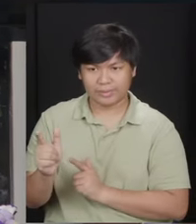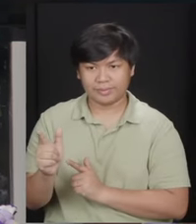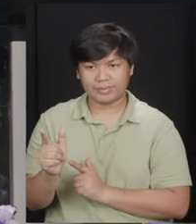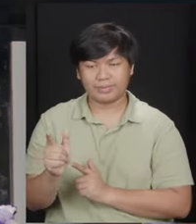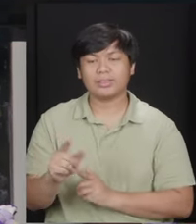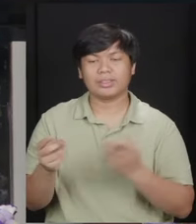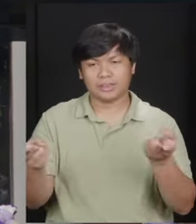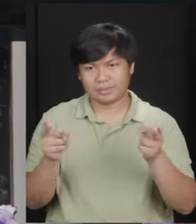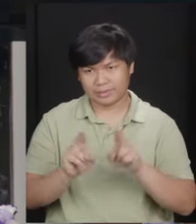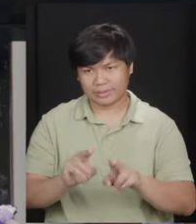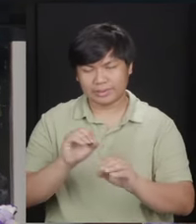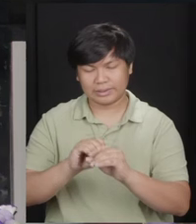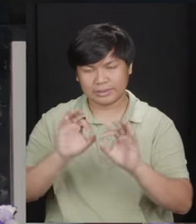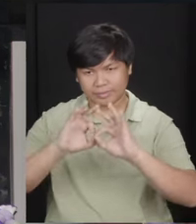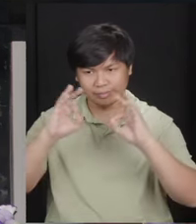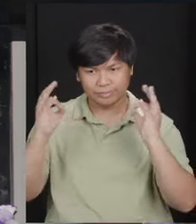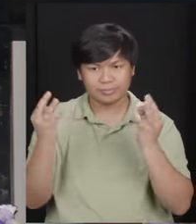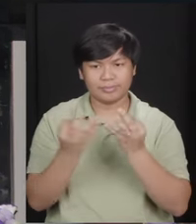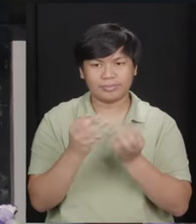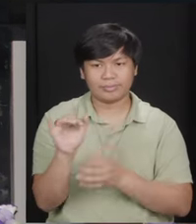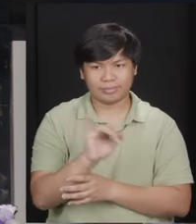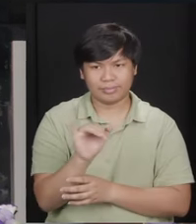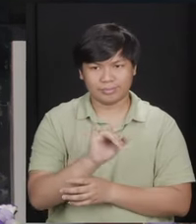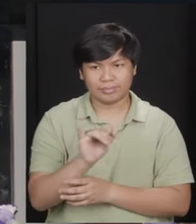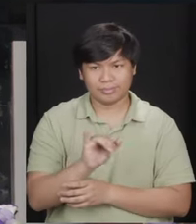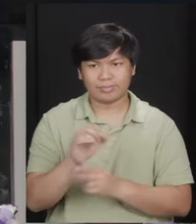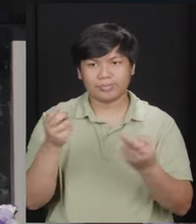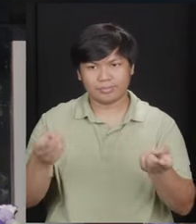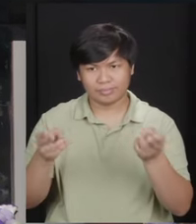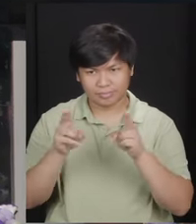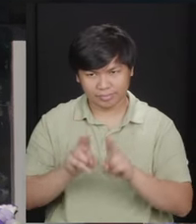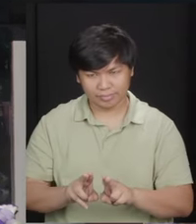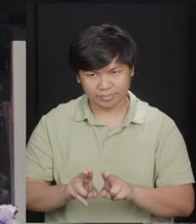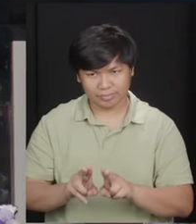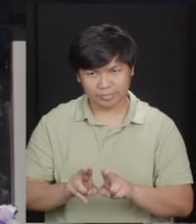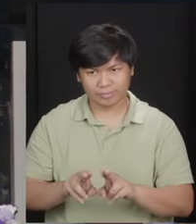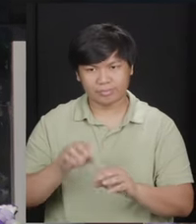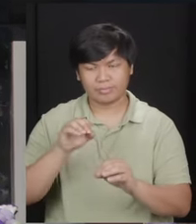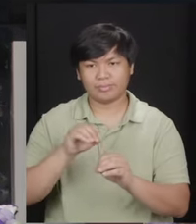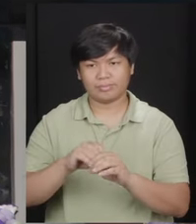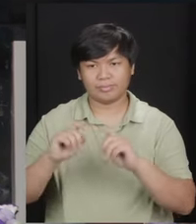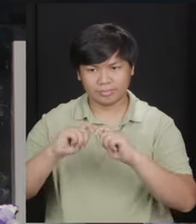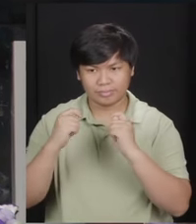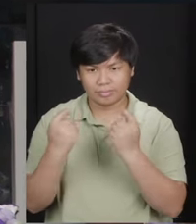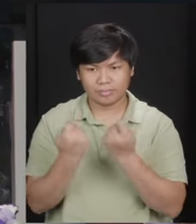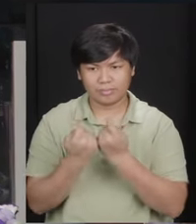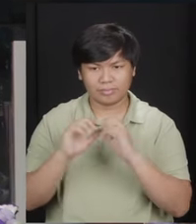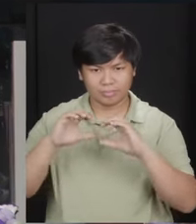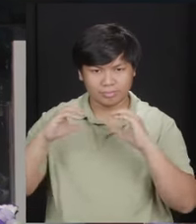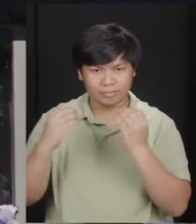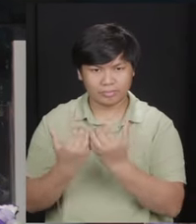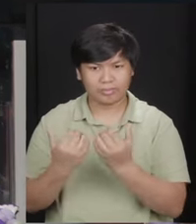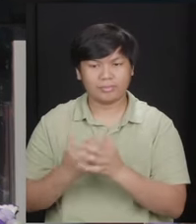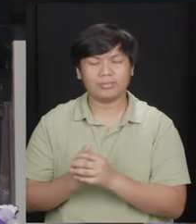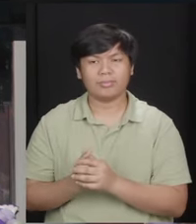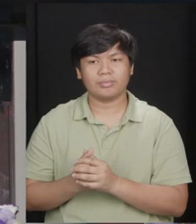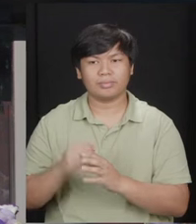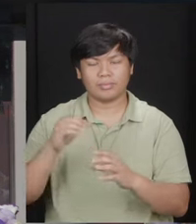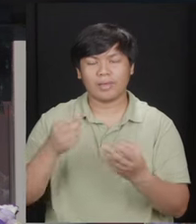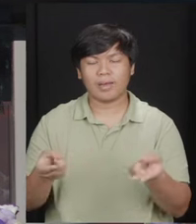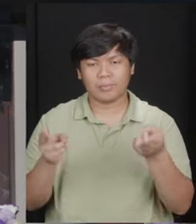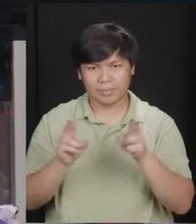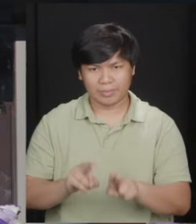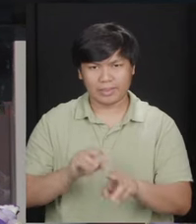It happens in families. It happens in clans. It happens in